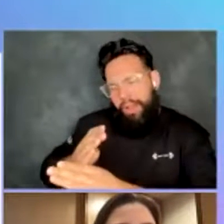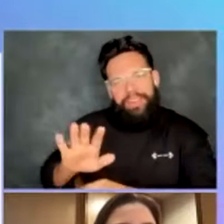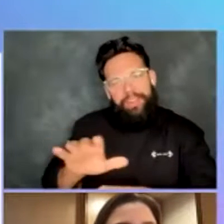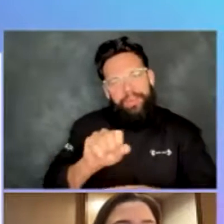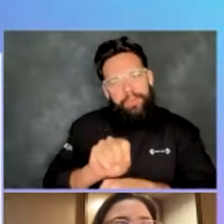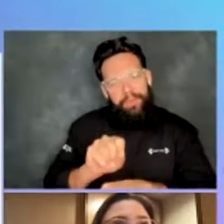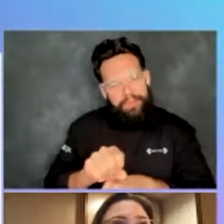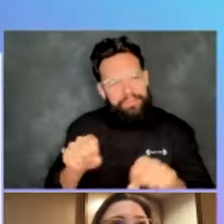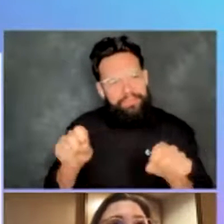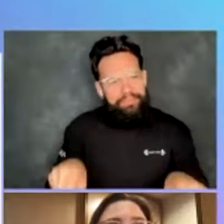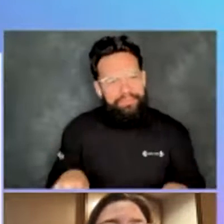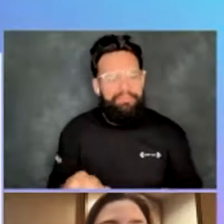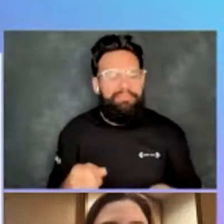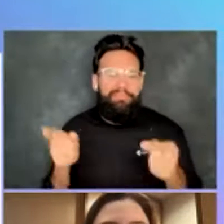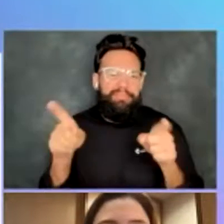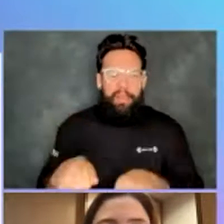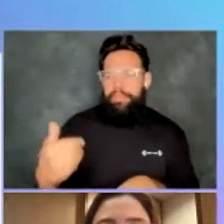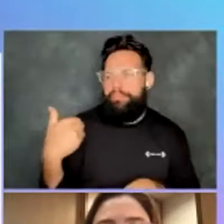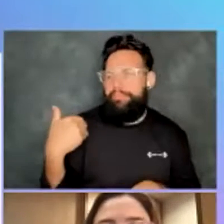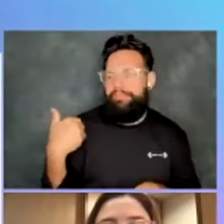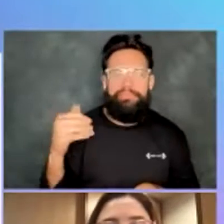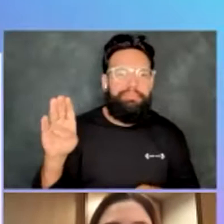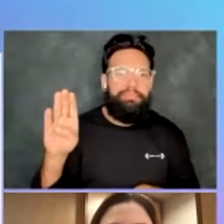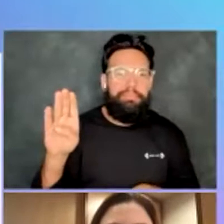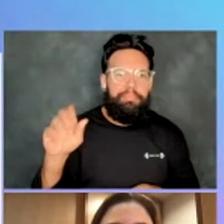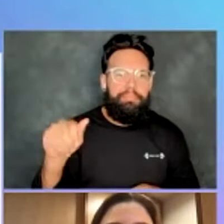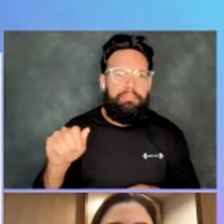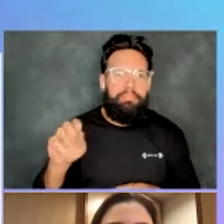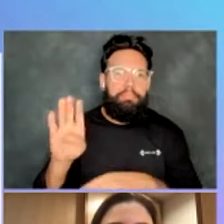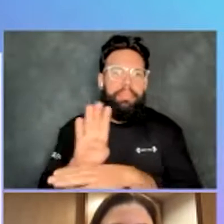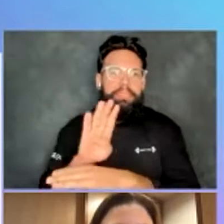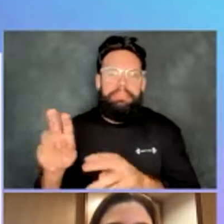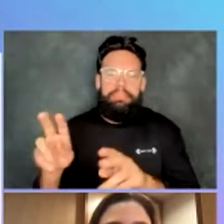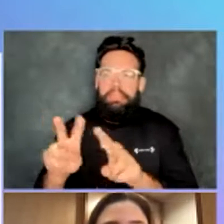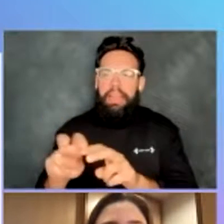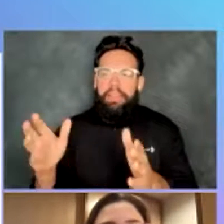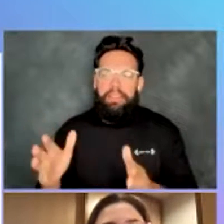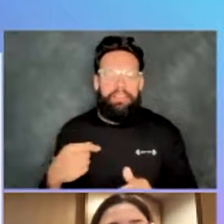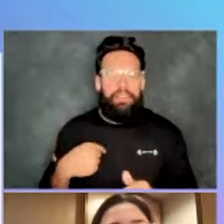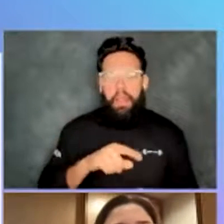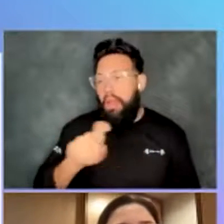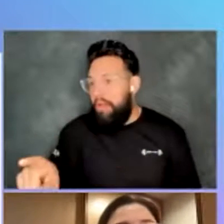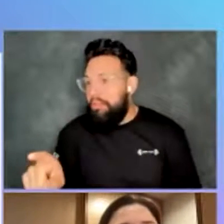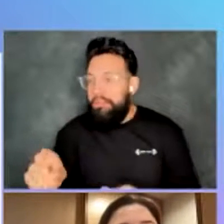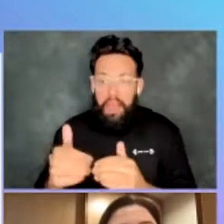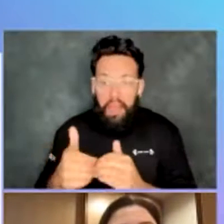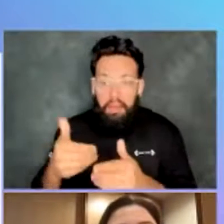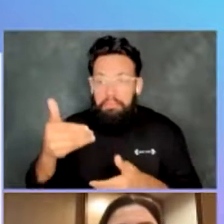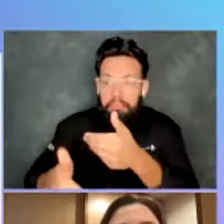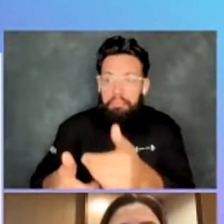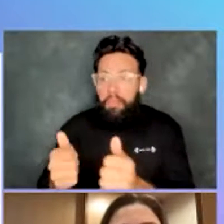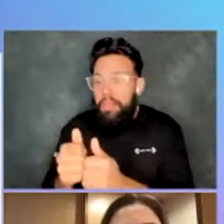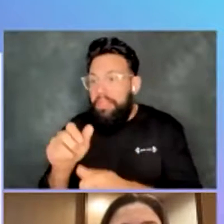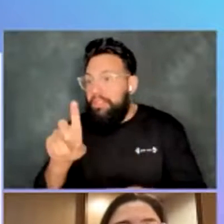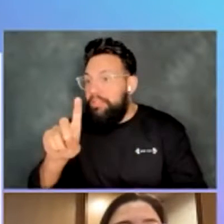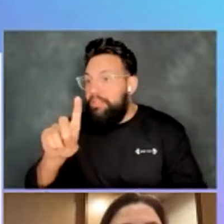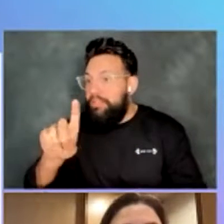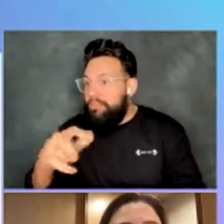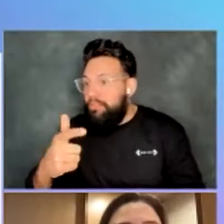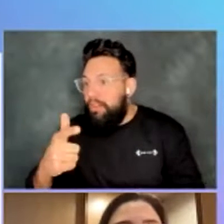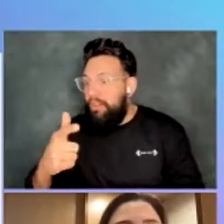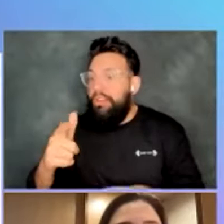upset because I was questioning them about how they were going with digital accessibility. And she said, you don't understand